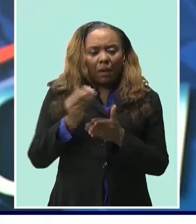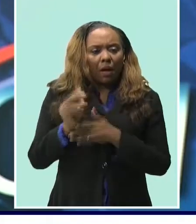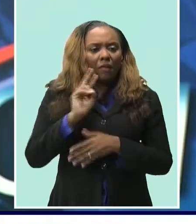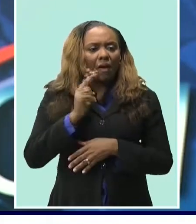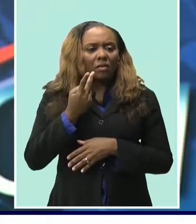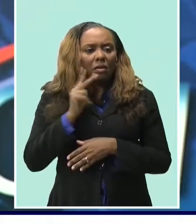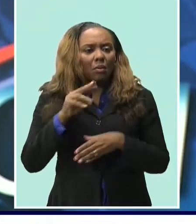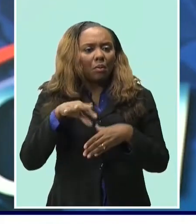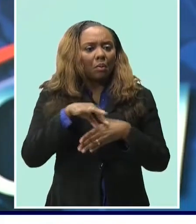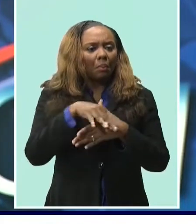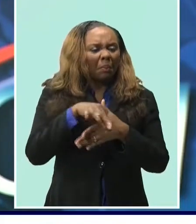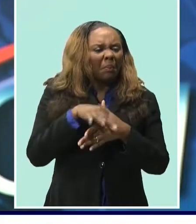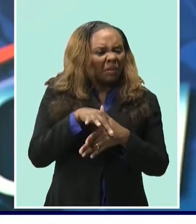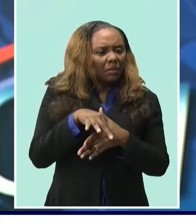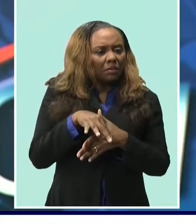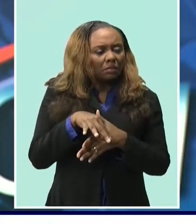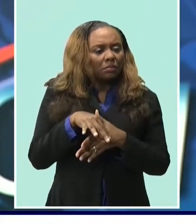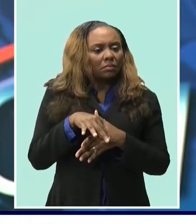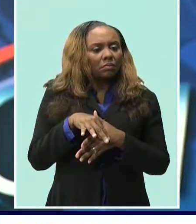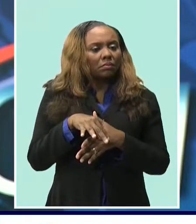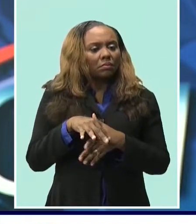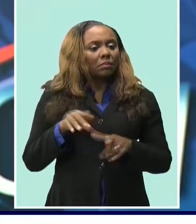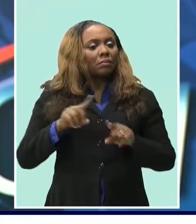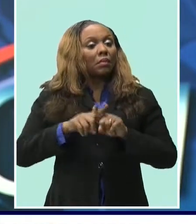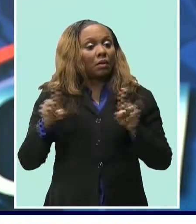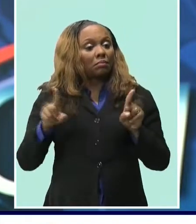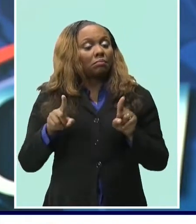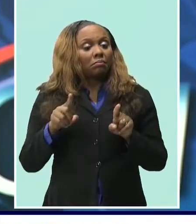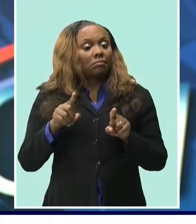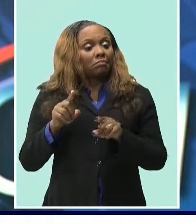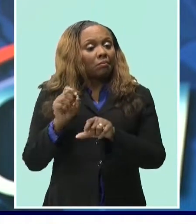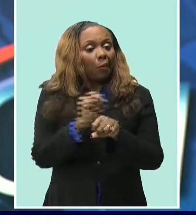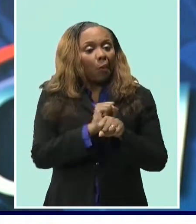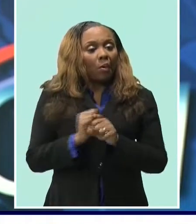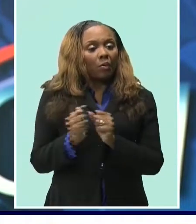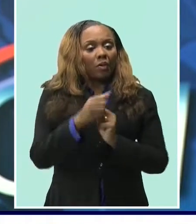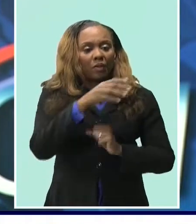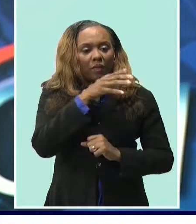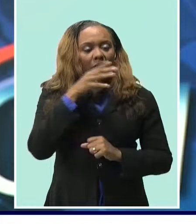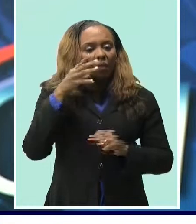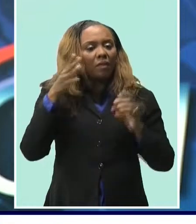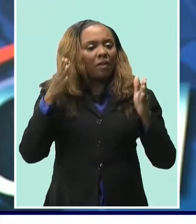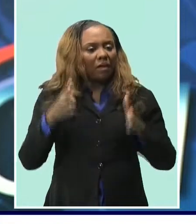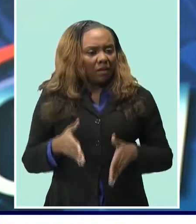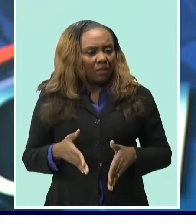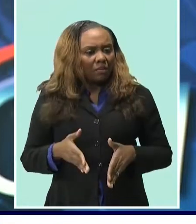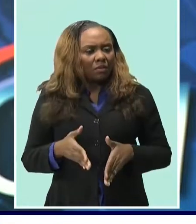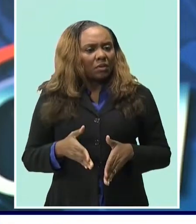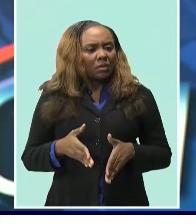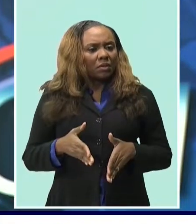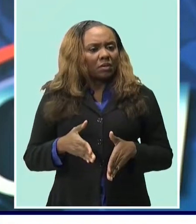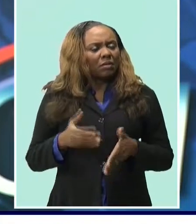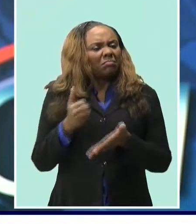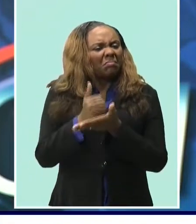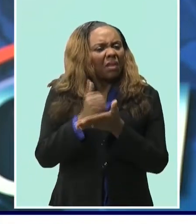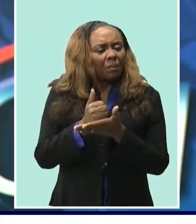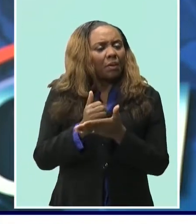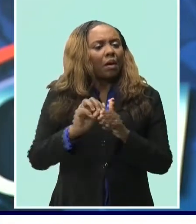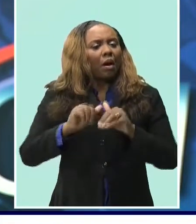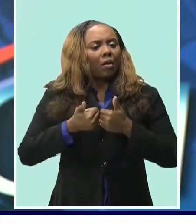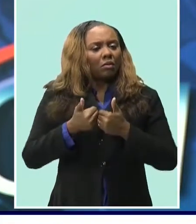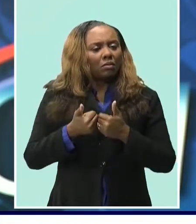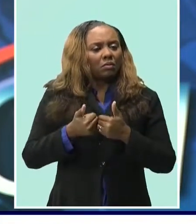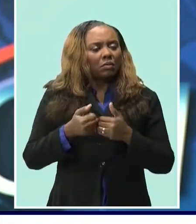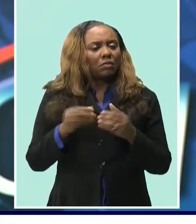the island's farmers. Minister of Agriculture and Food Security Indar Ware says his ministry has been working to assist farmers at this